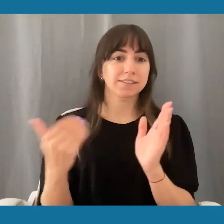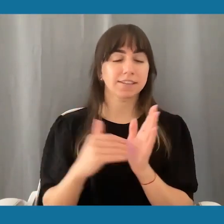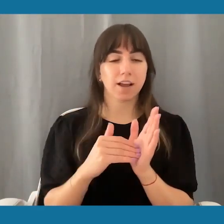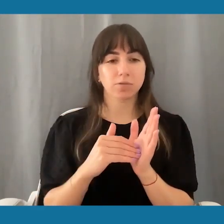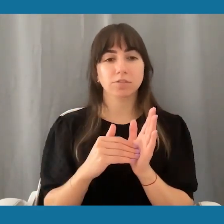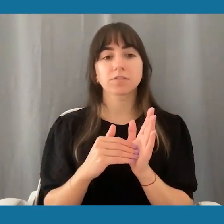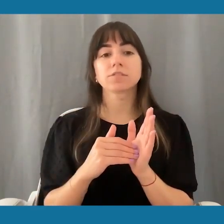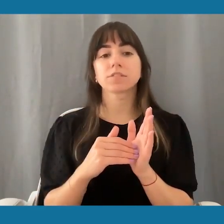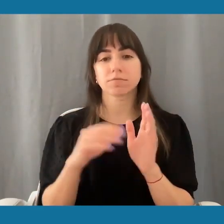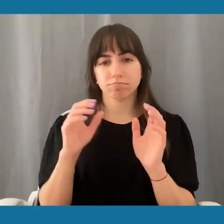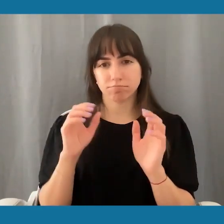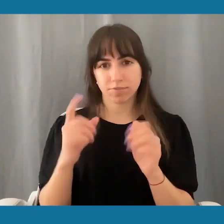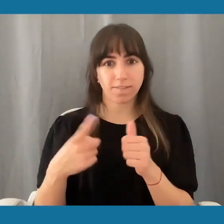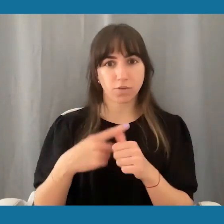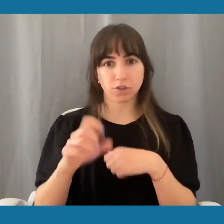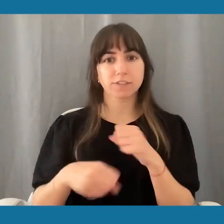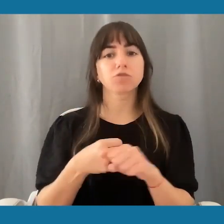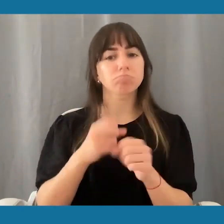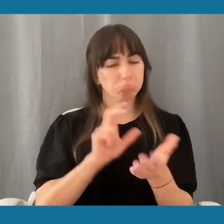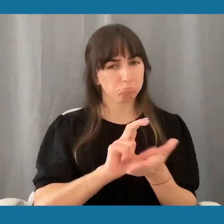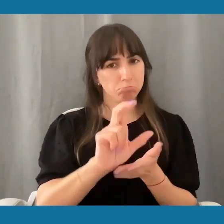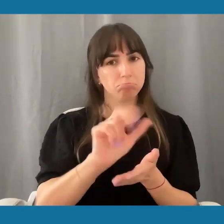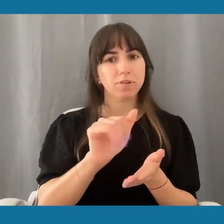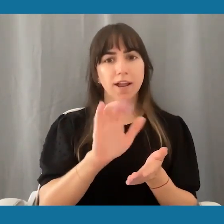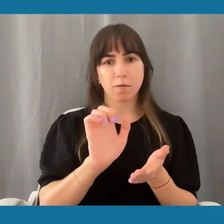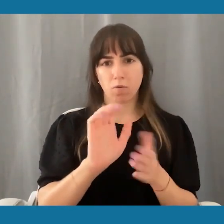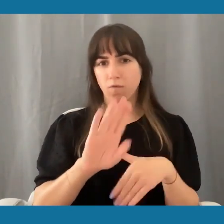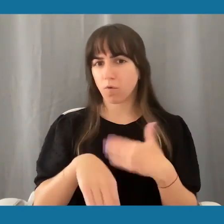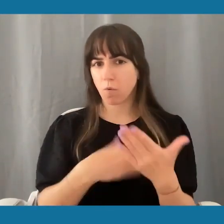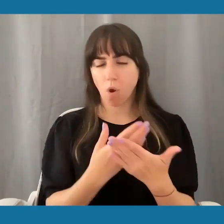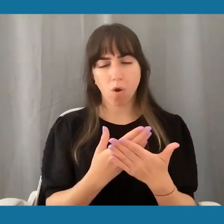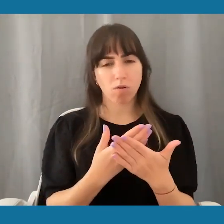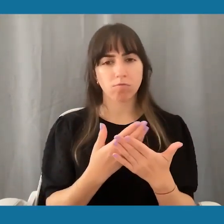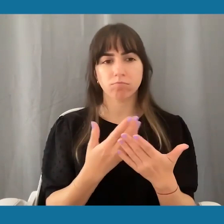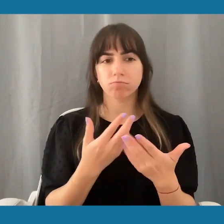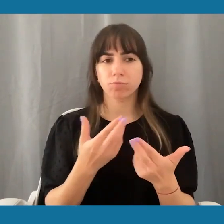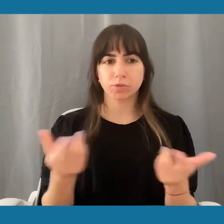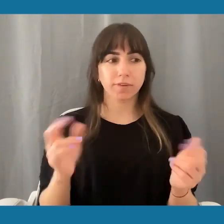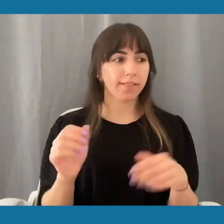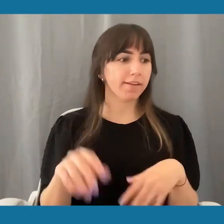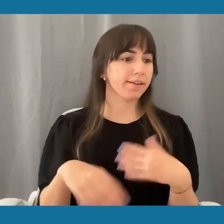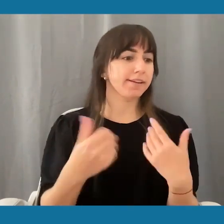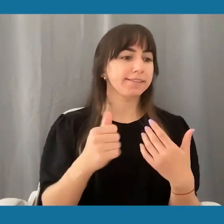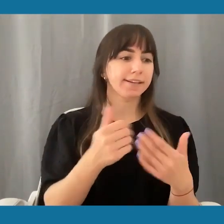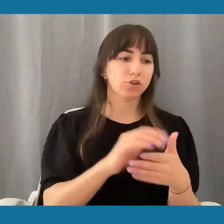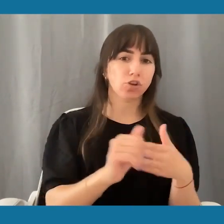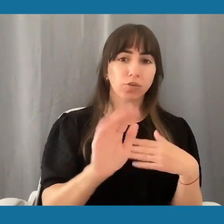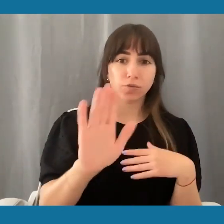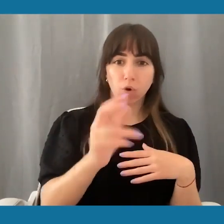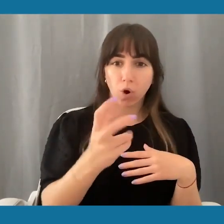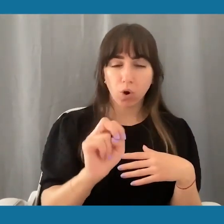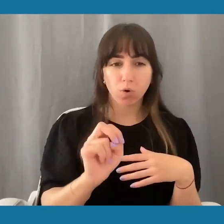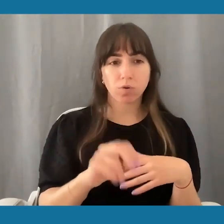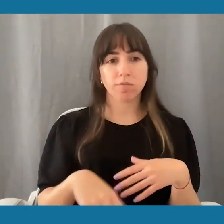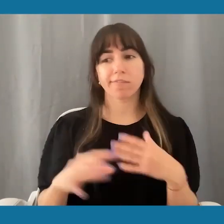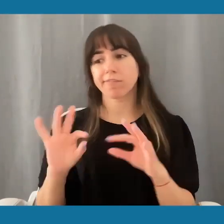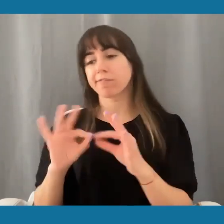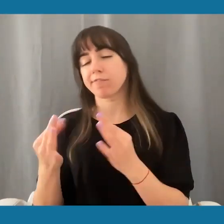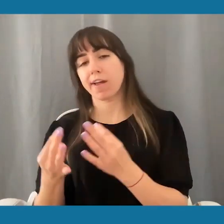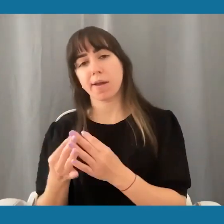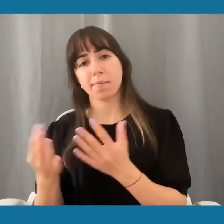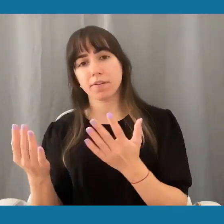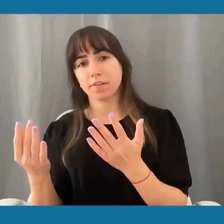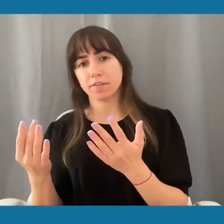money, a family puts $5,000 in, so you're at $15,000. The most that can go in for the rest of the calendar year